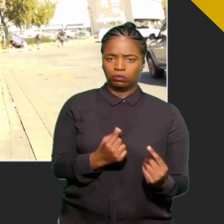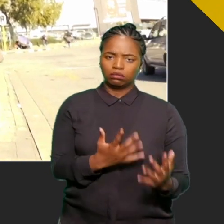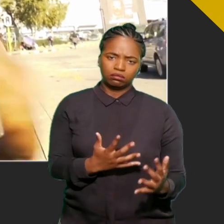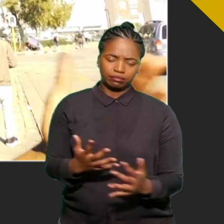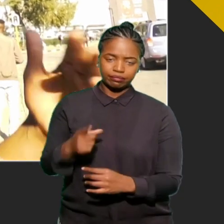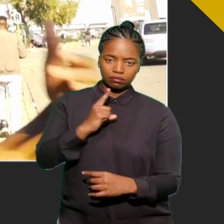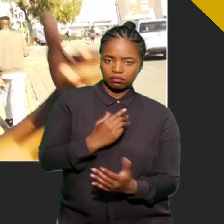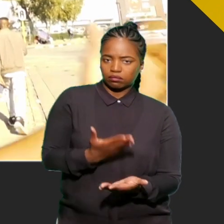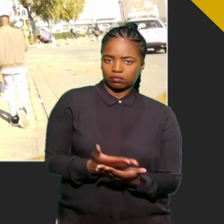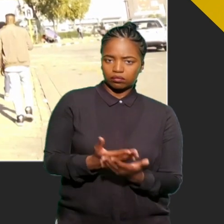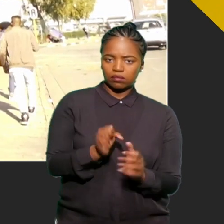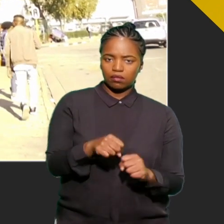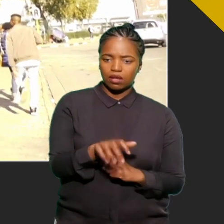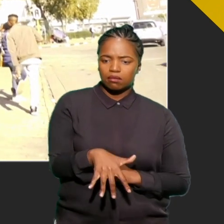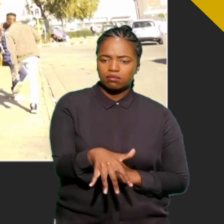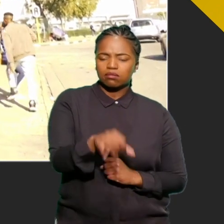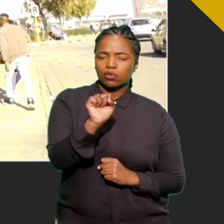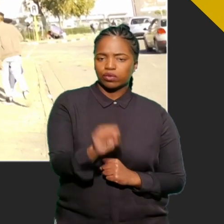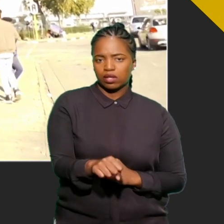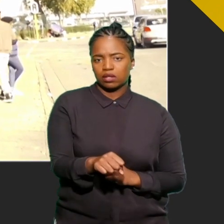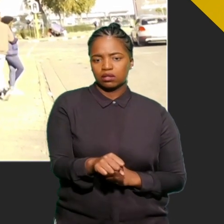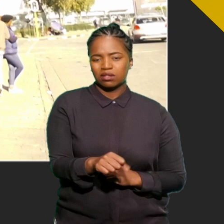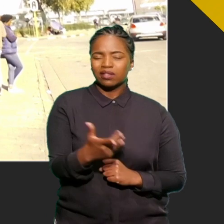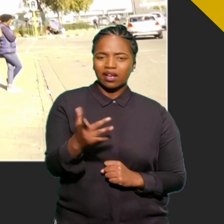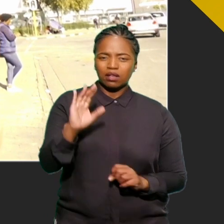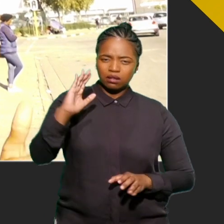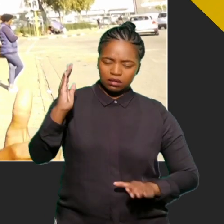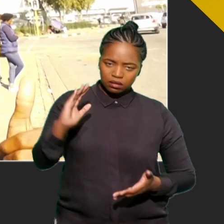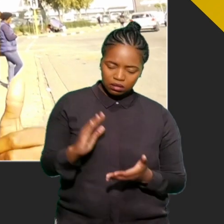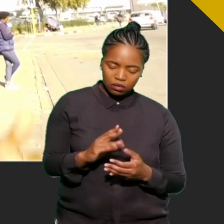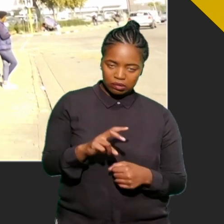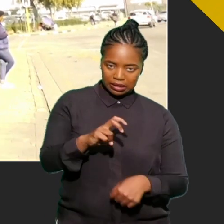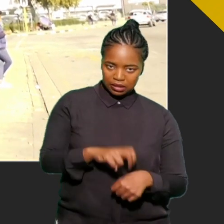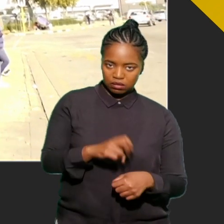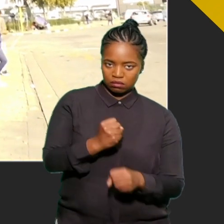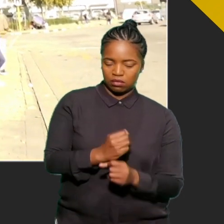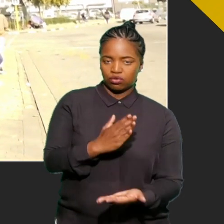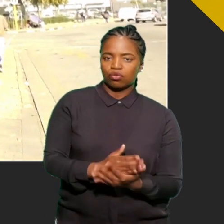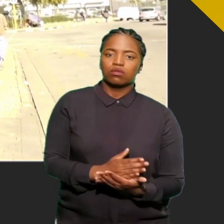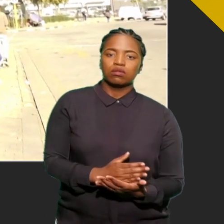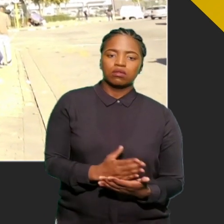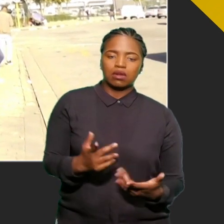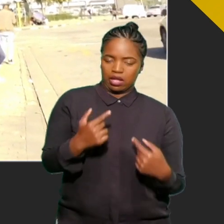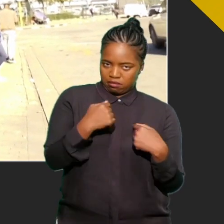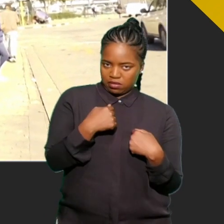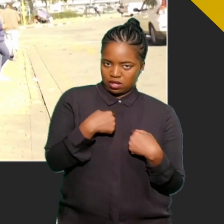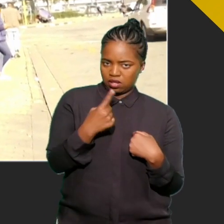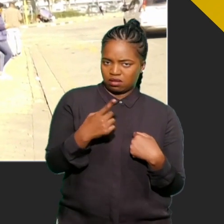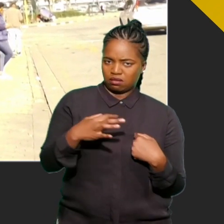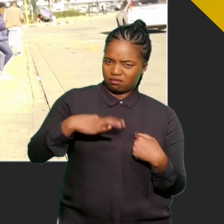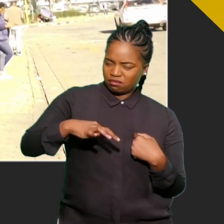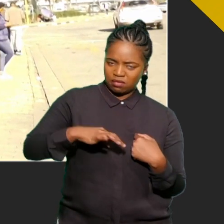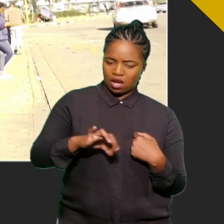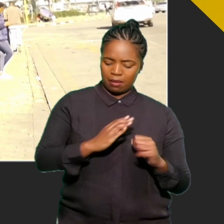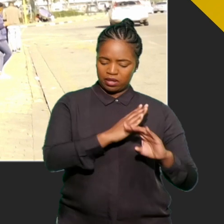things. I should be doing this. So to reduce those things, you need to tell yourself, Goreng, because of I'm at this stage in life,